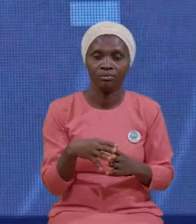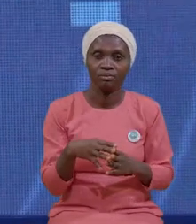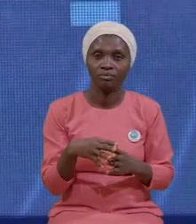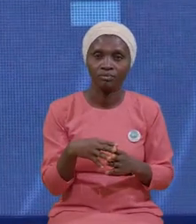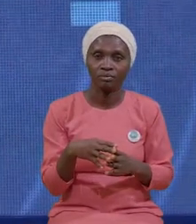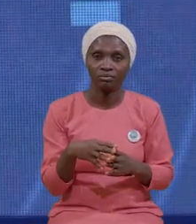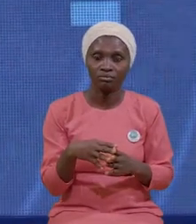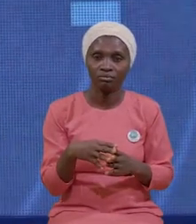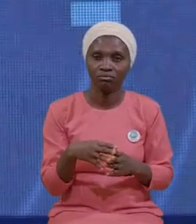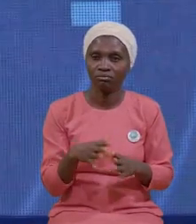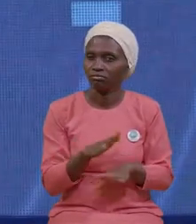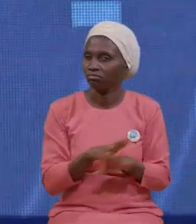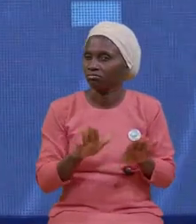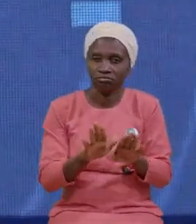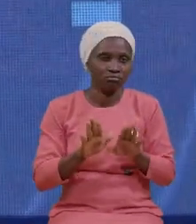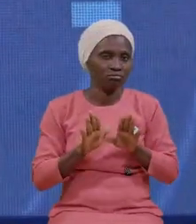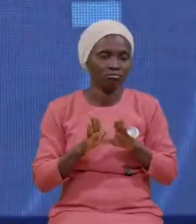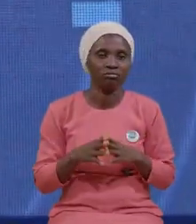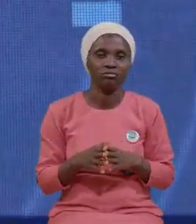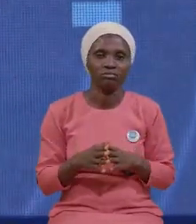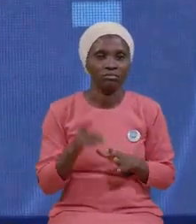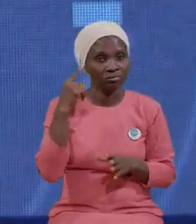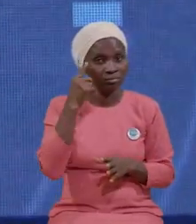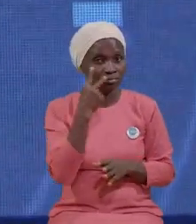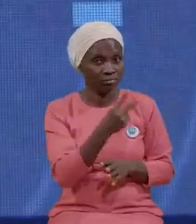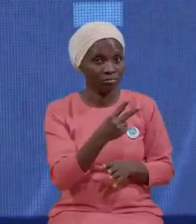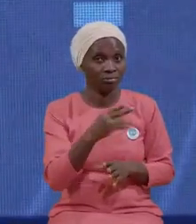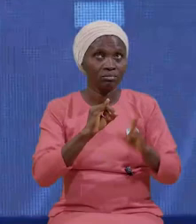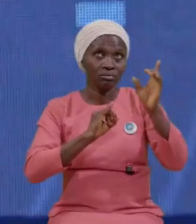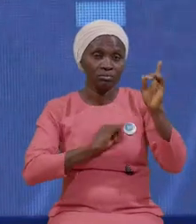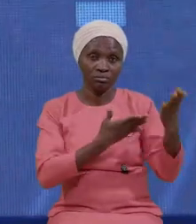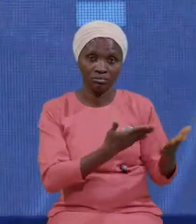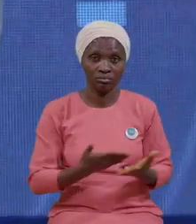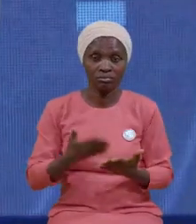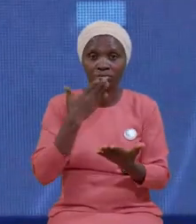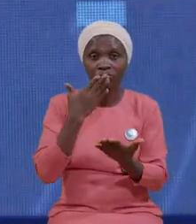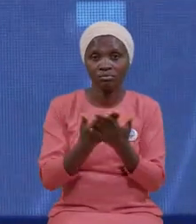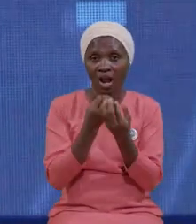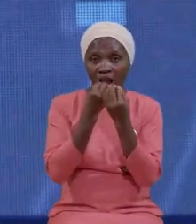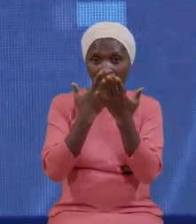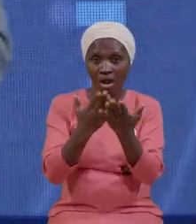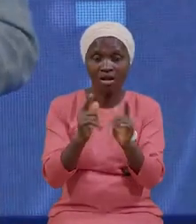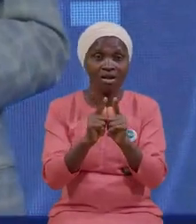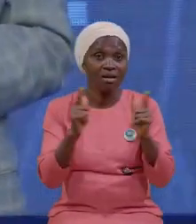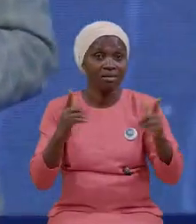fear not, for behold, I bring you good tidings of great joy,